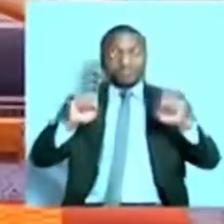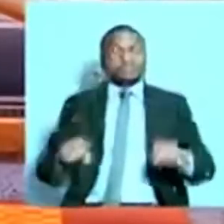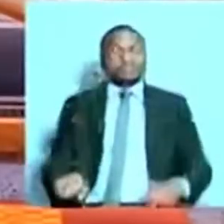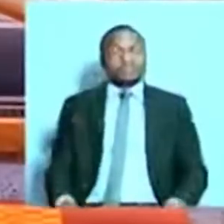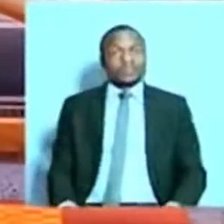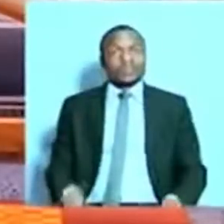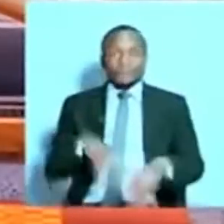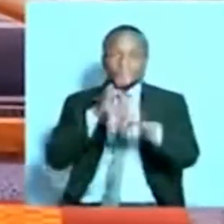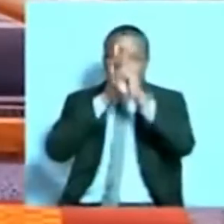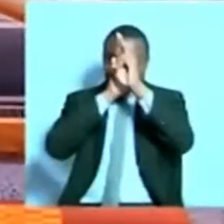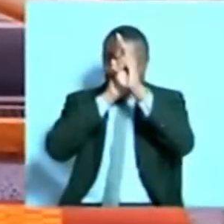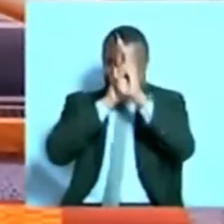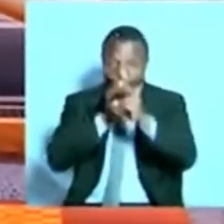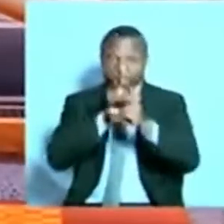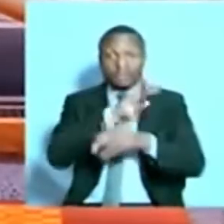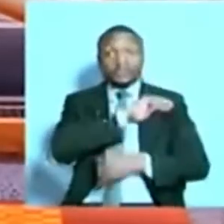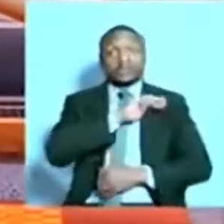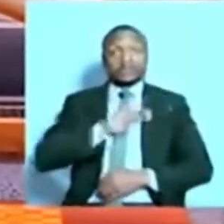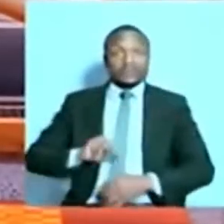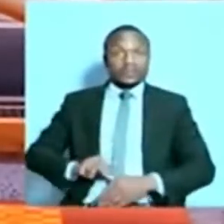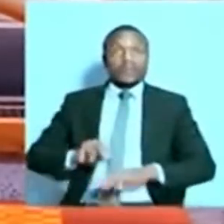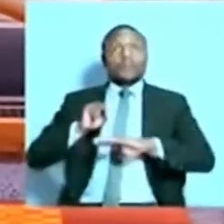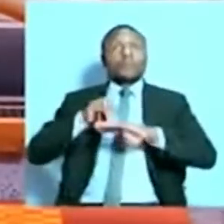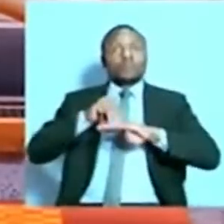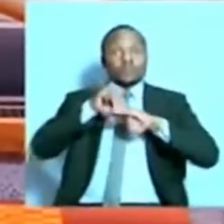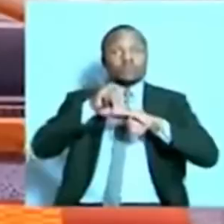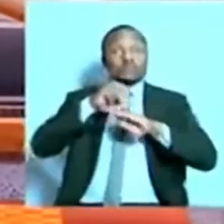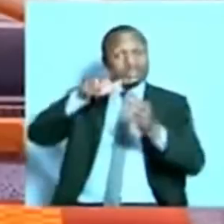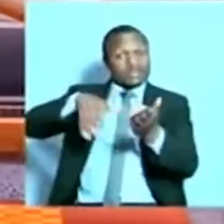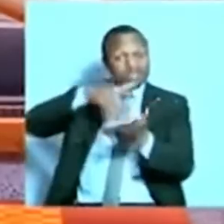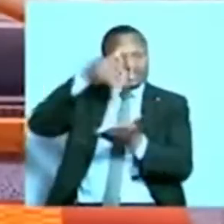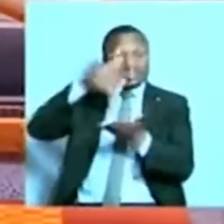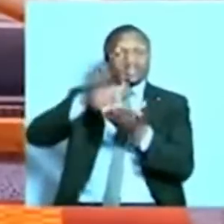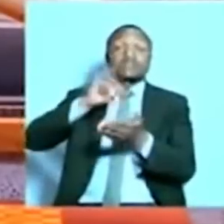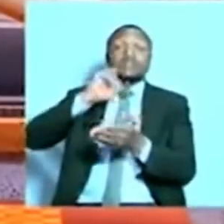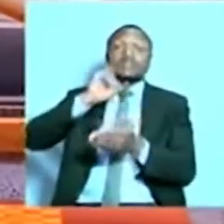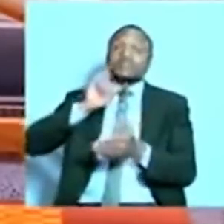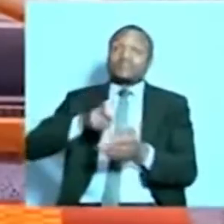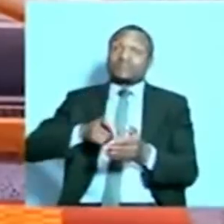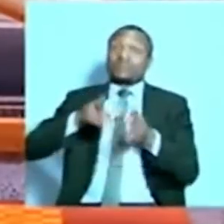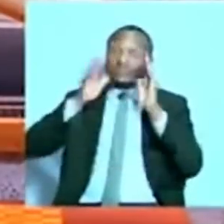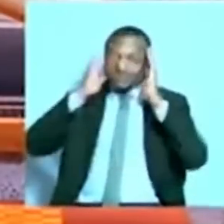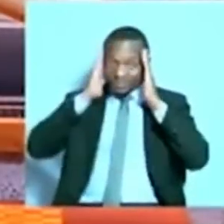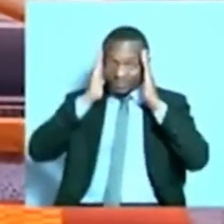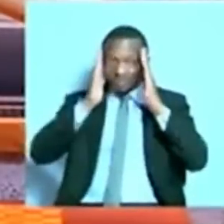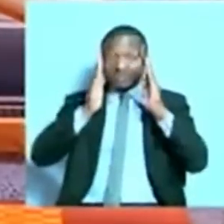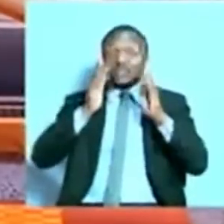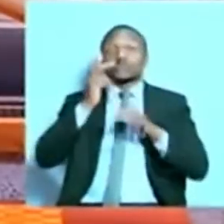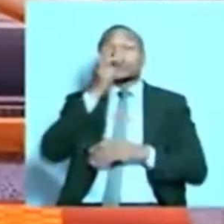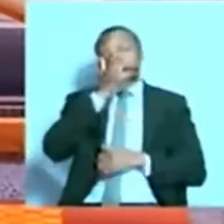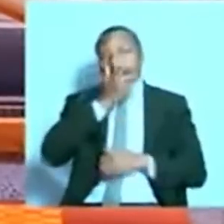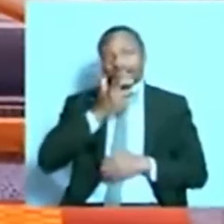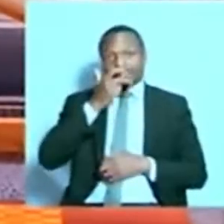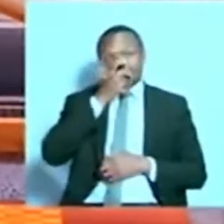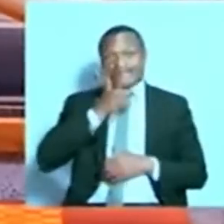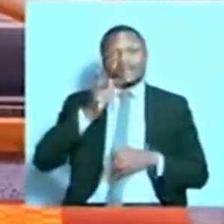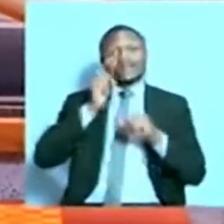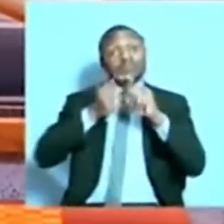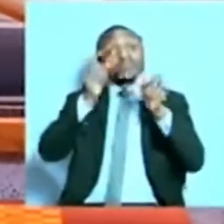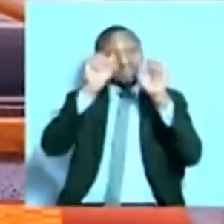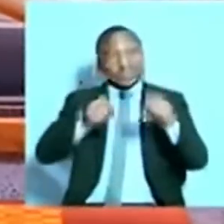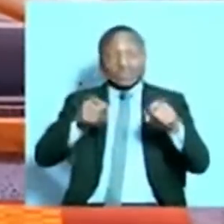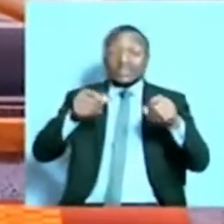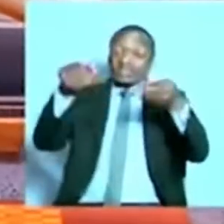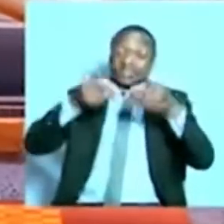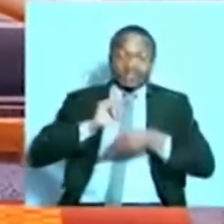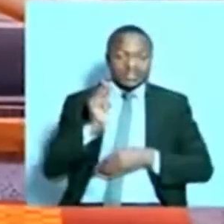So the honorable member for Mongu Central, please let's try to be focused to the speech, but you can give